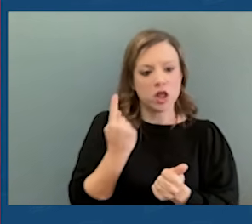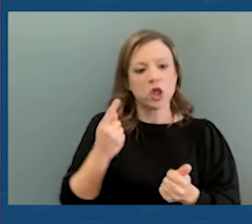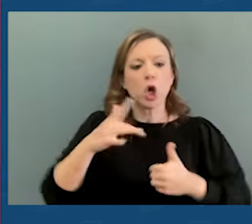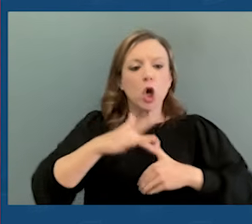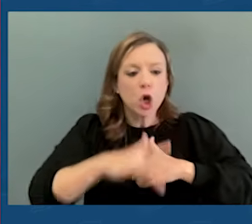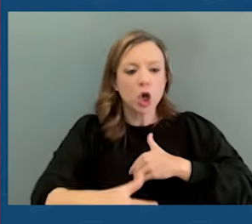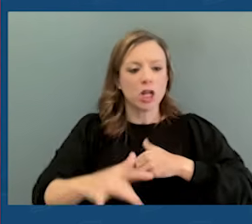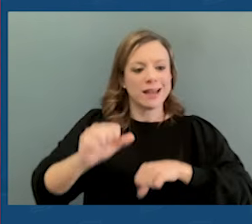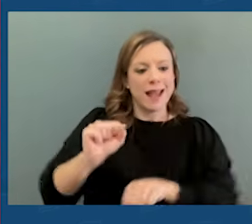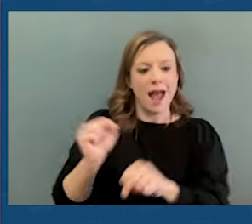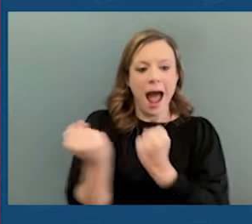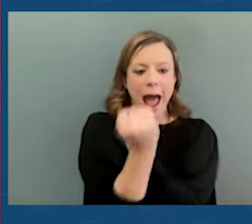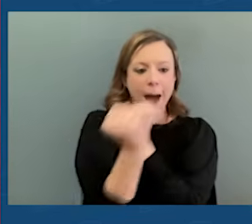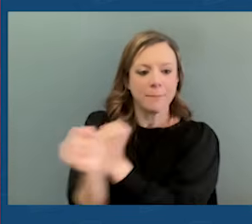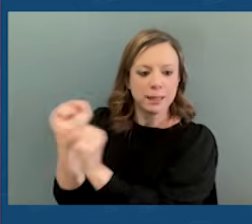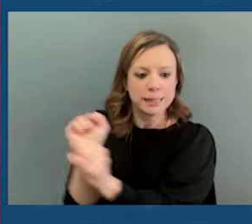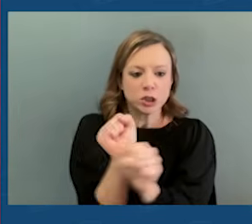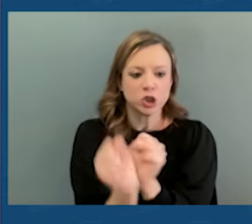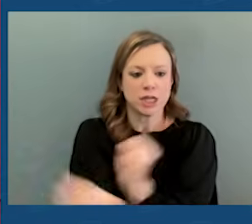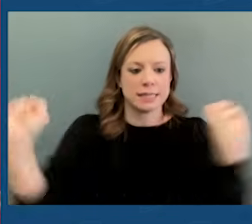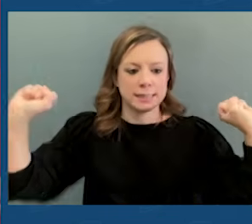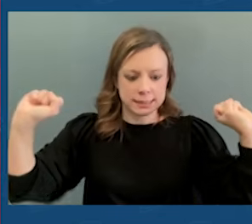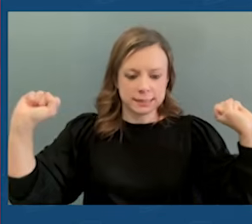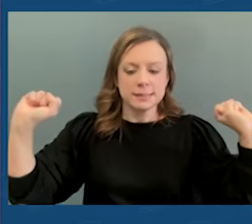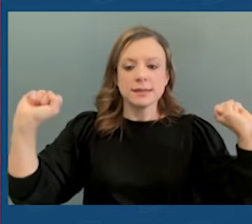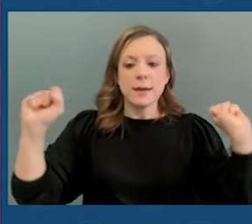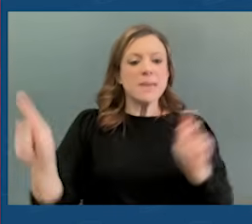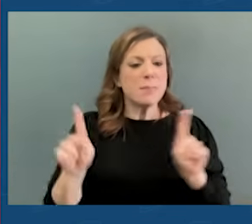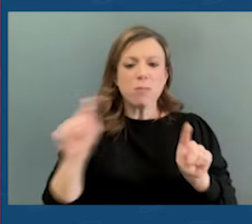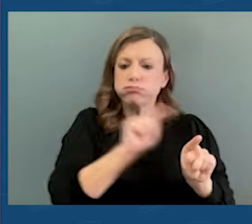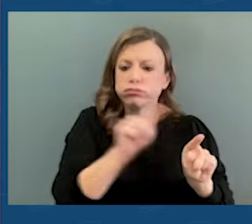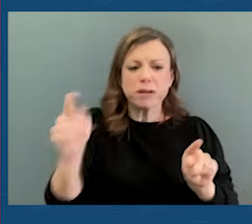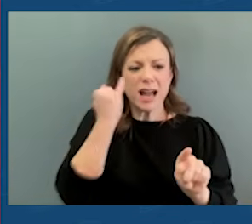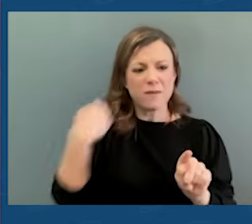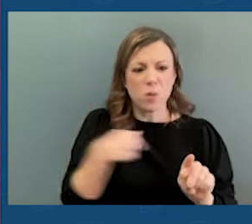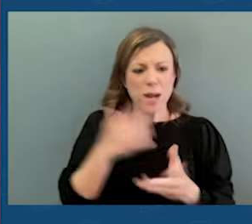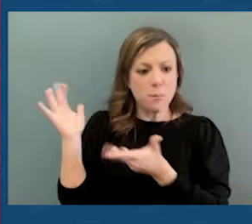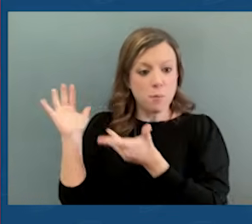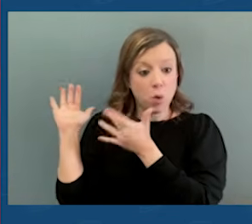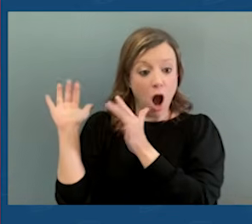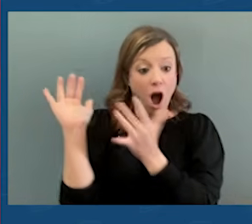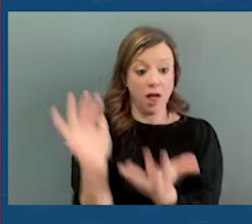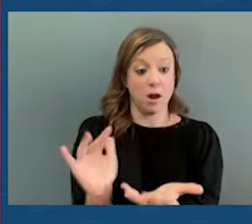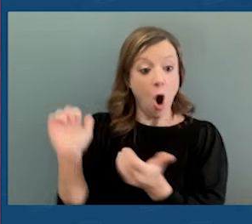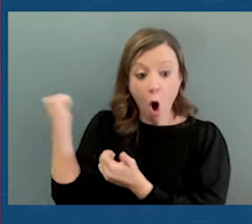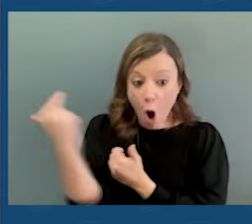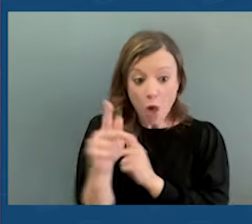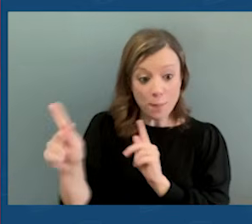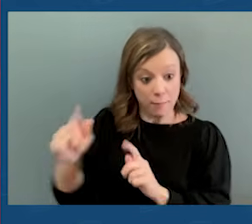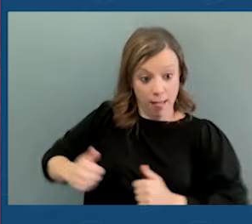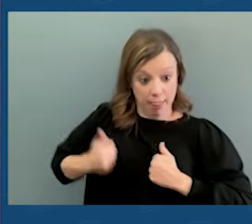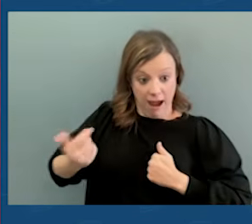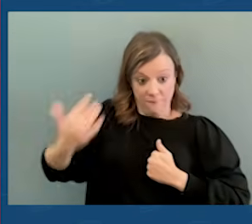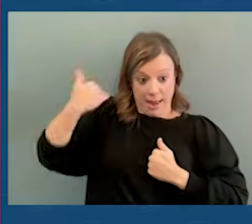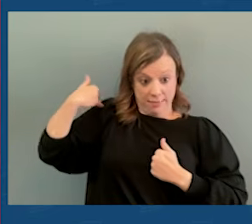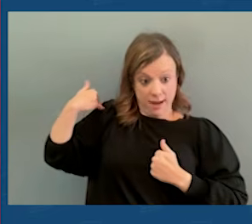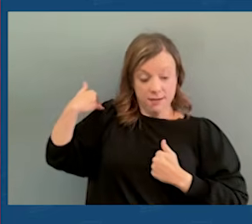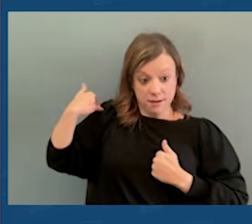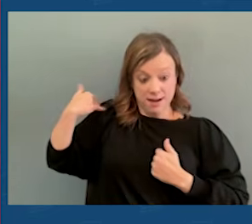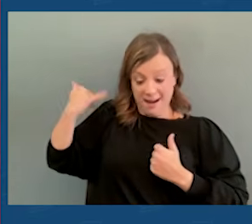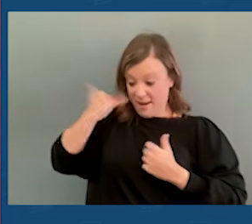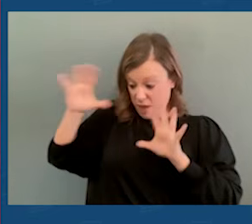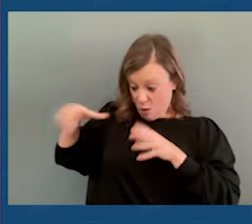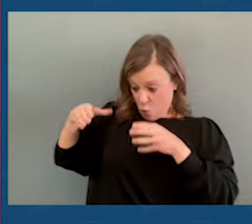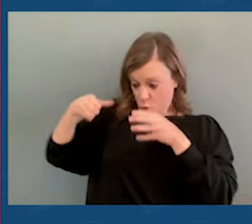Civil Rights Act, whether they were black or white, we all brought them to today in 2023, almost 2024, what would